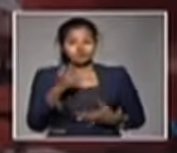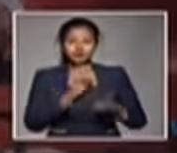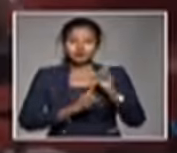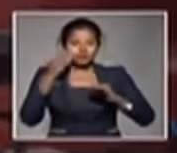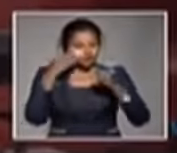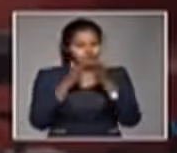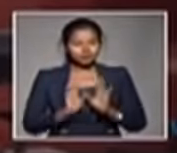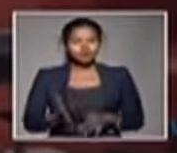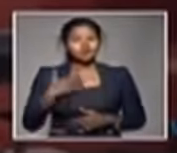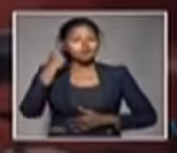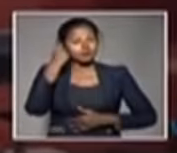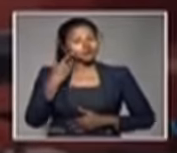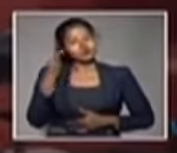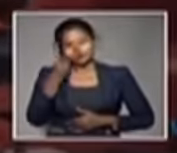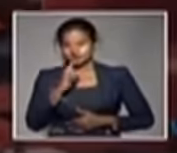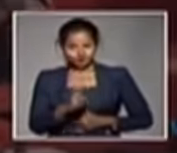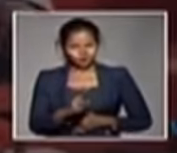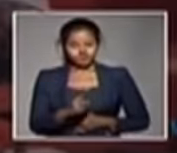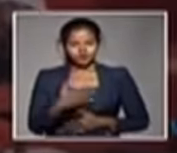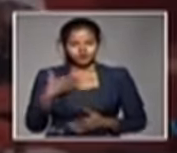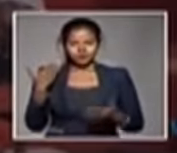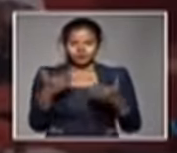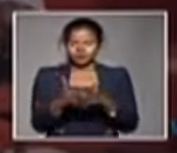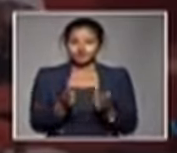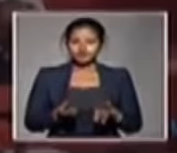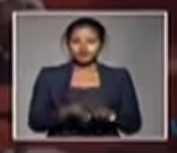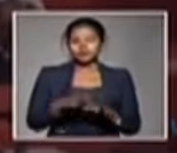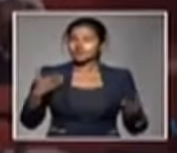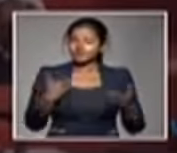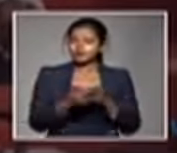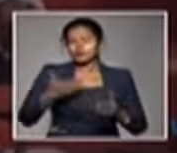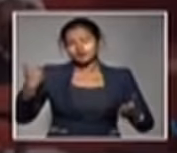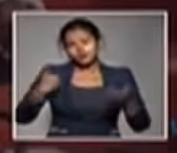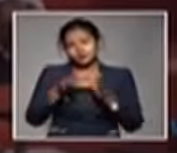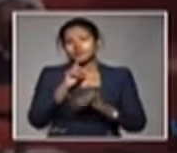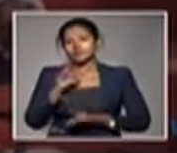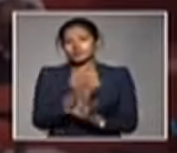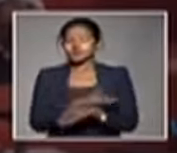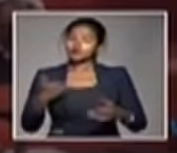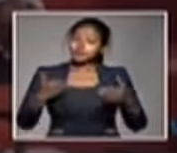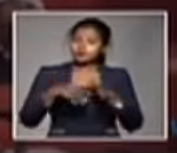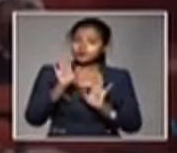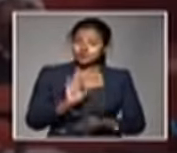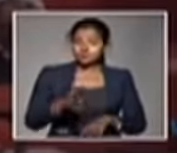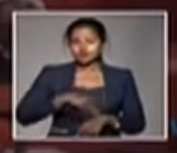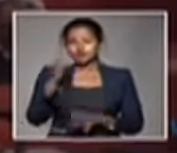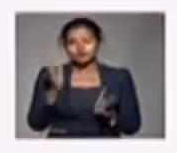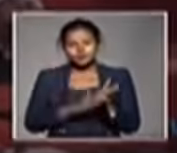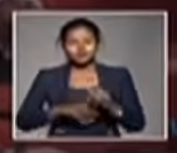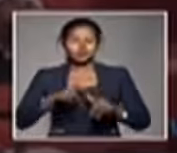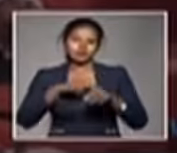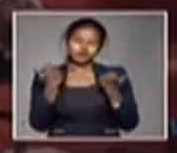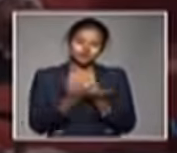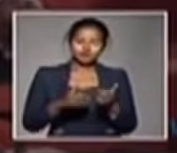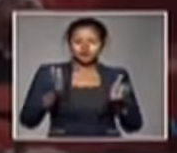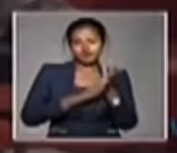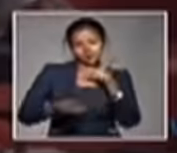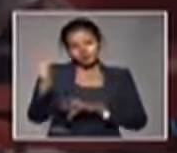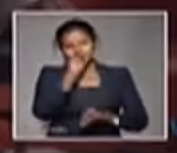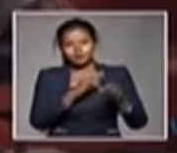made a suggestion, I have made this quite some time ago during the months of March, April, May, that there